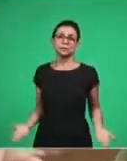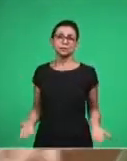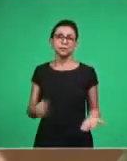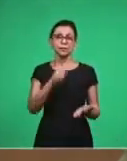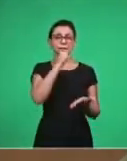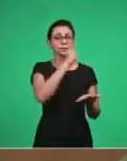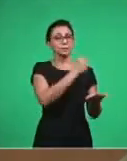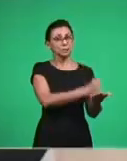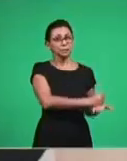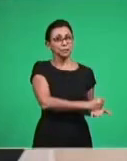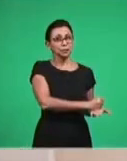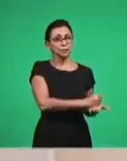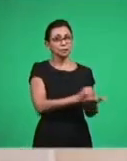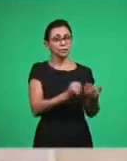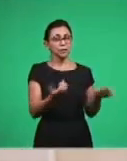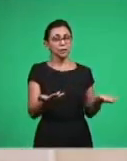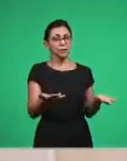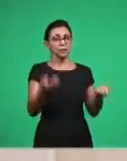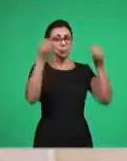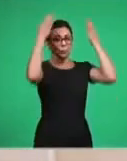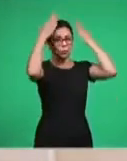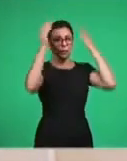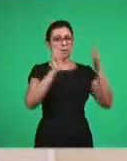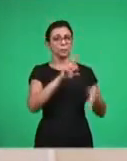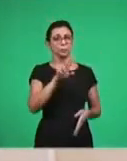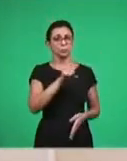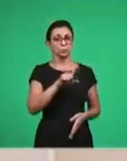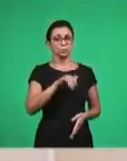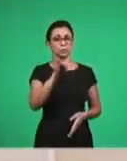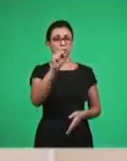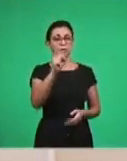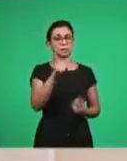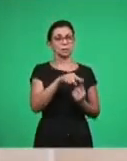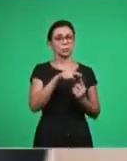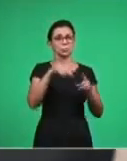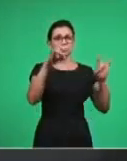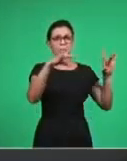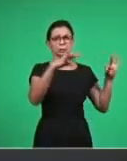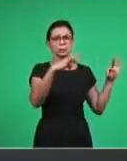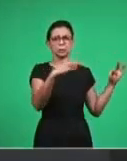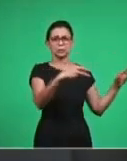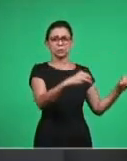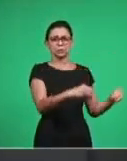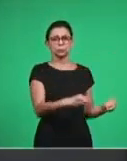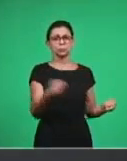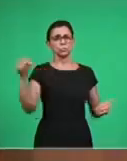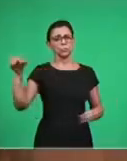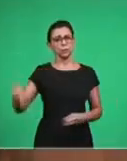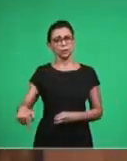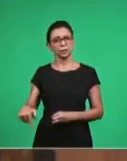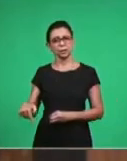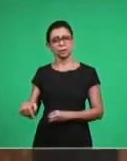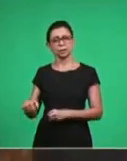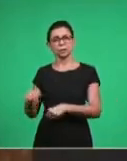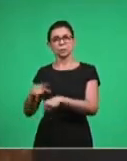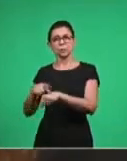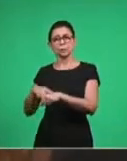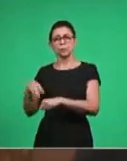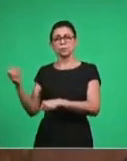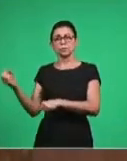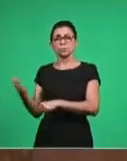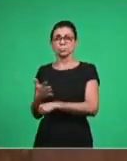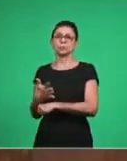Holy Spirit. We live now with the direction of the Holy Spirit leading us and guiding us in our